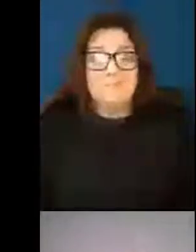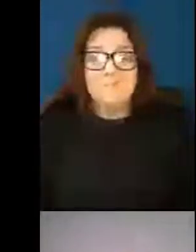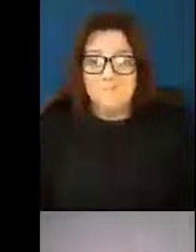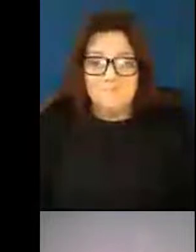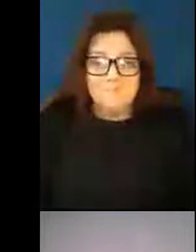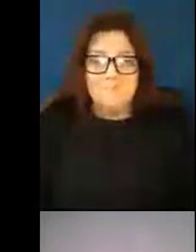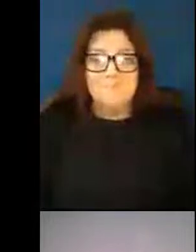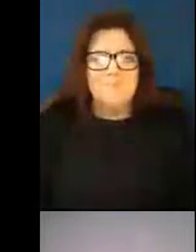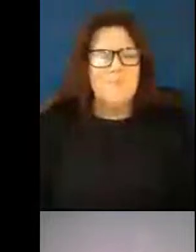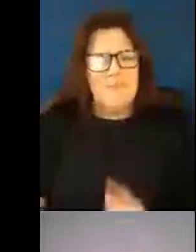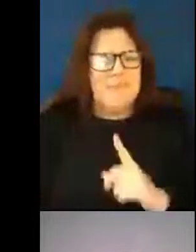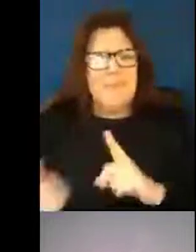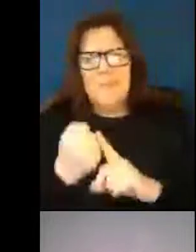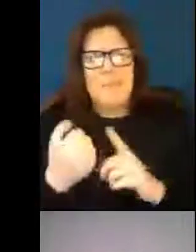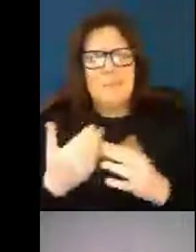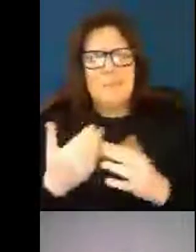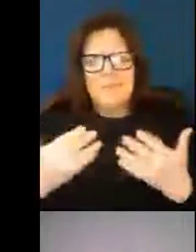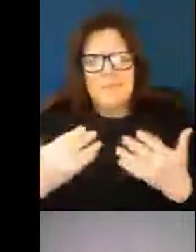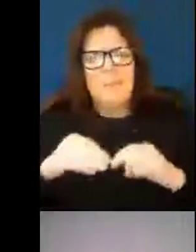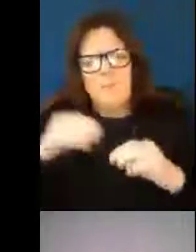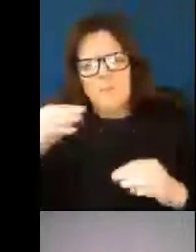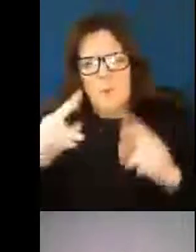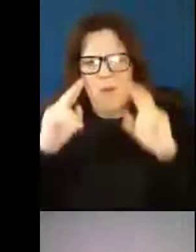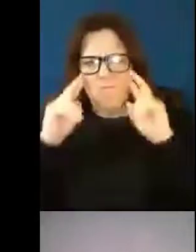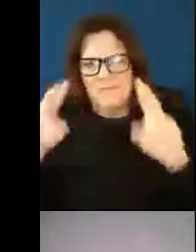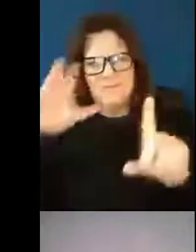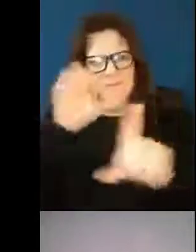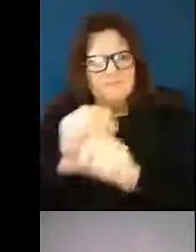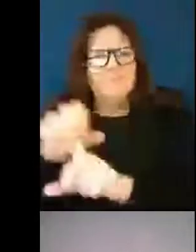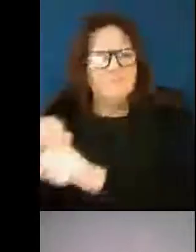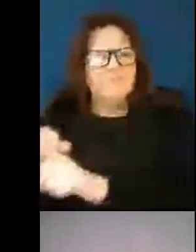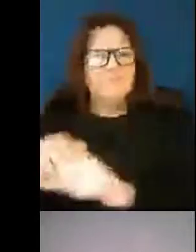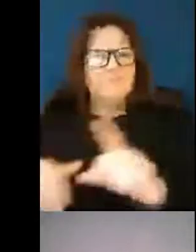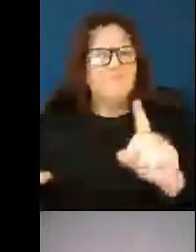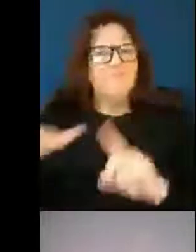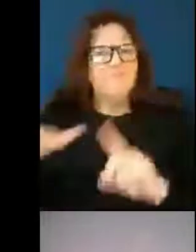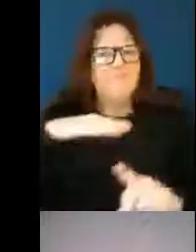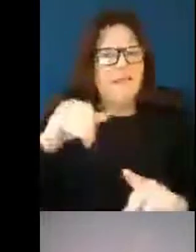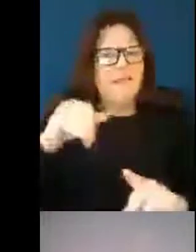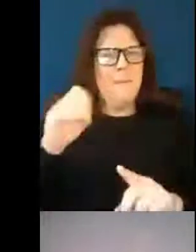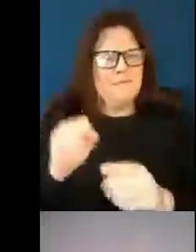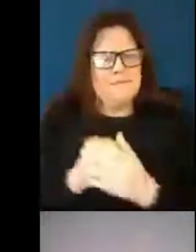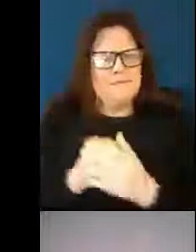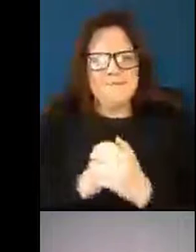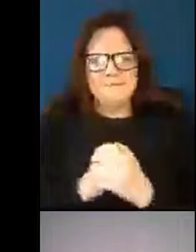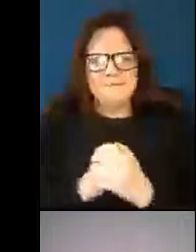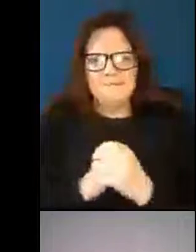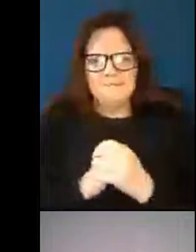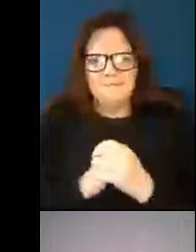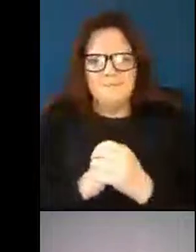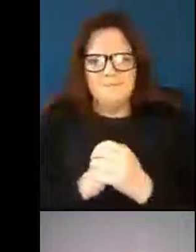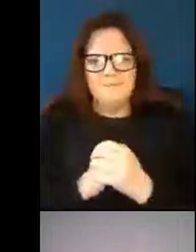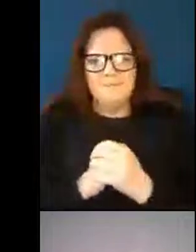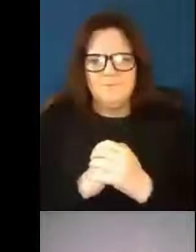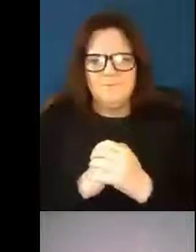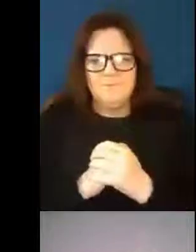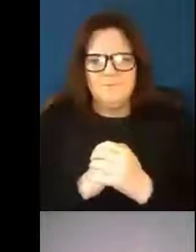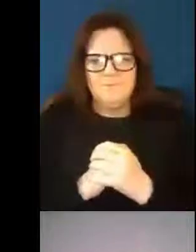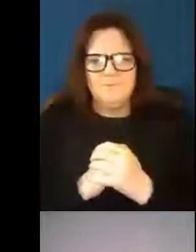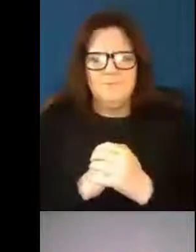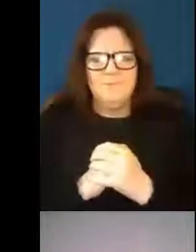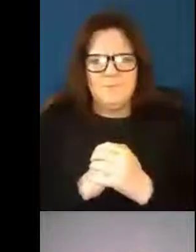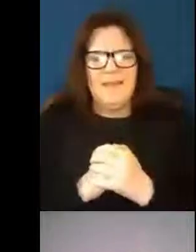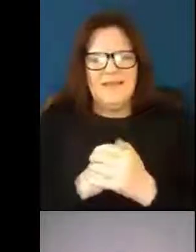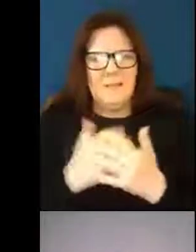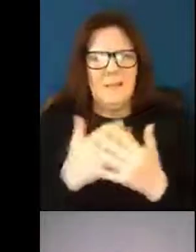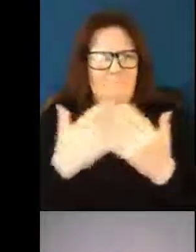impact becomes much more visible across the campus, and as articulated by many,